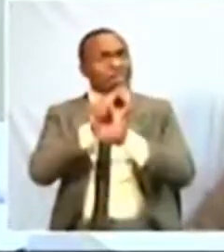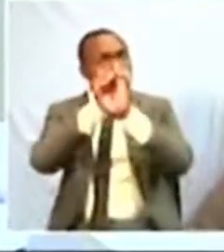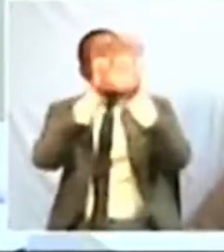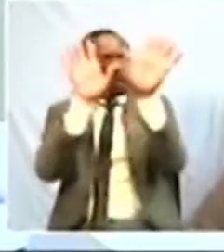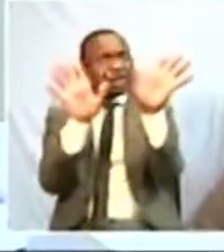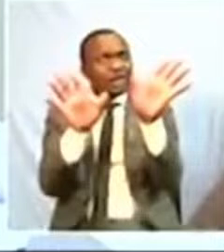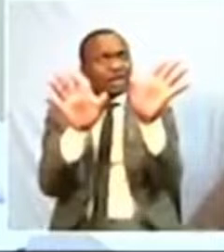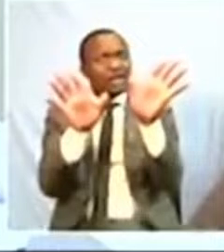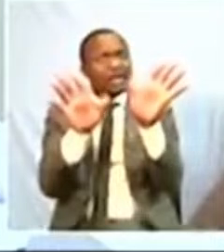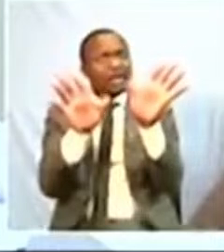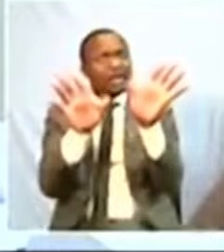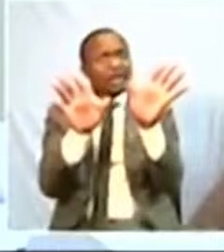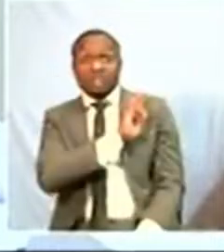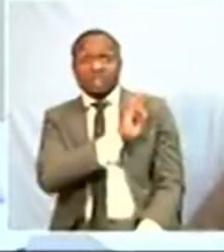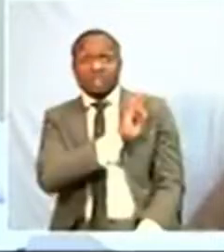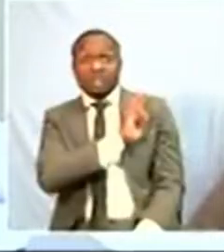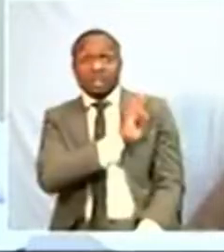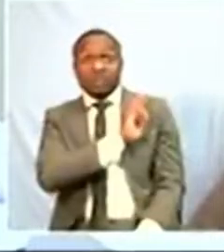Rufunsa council here.